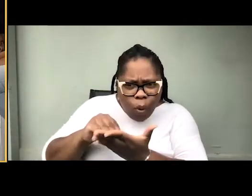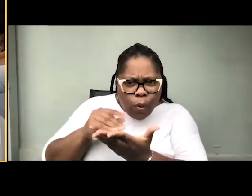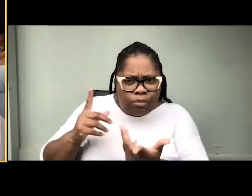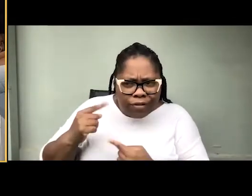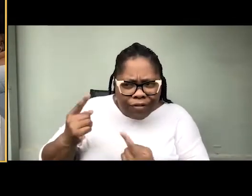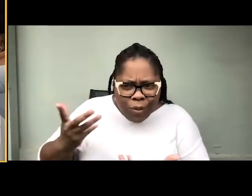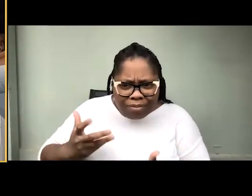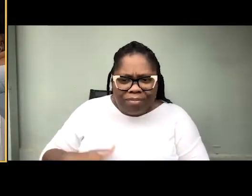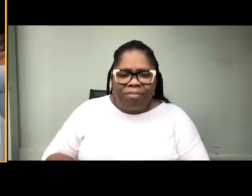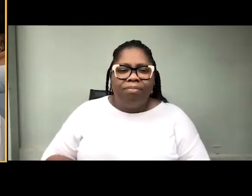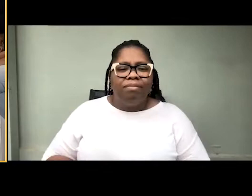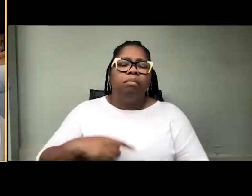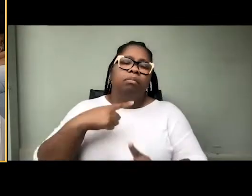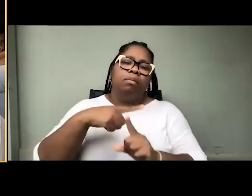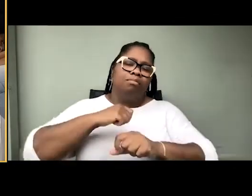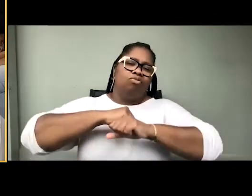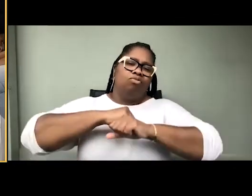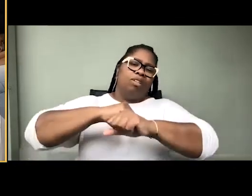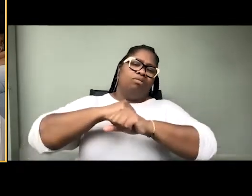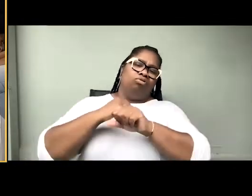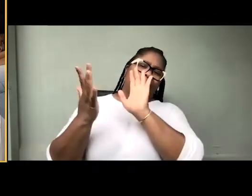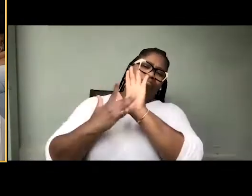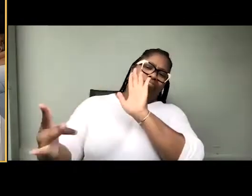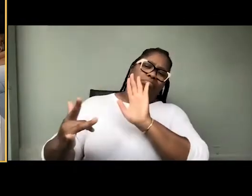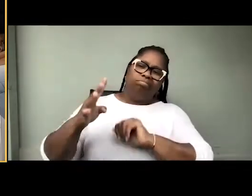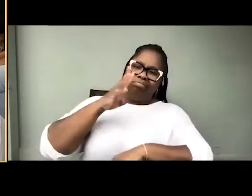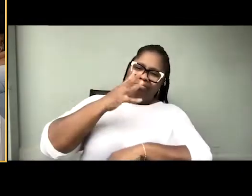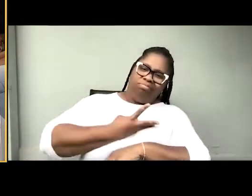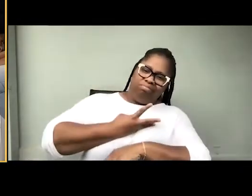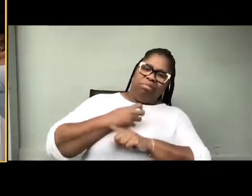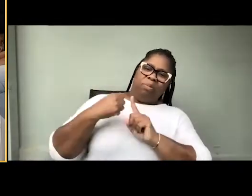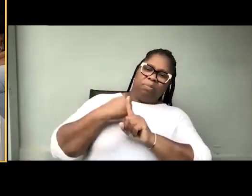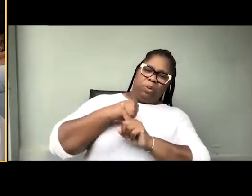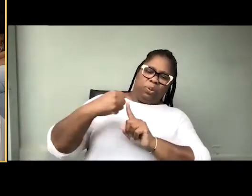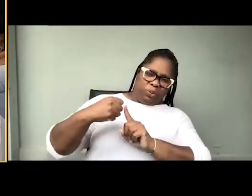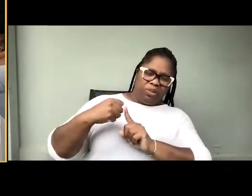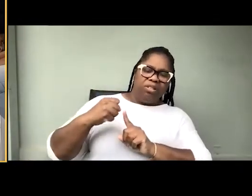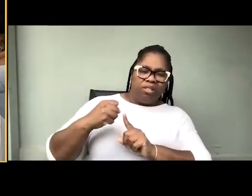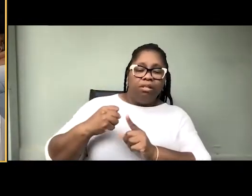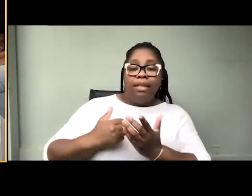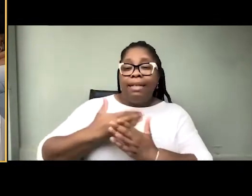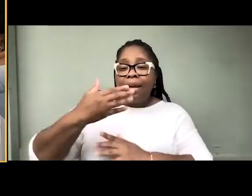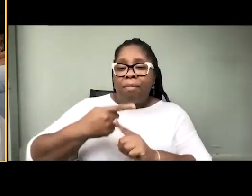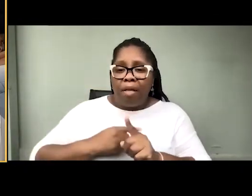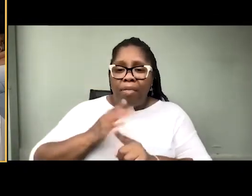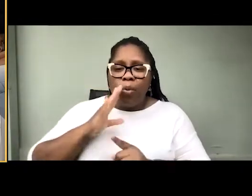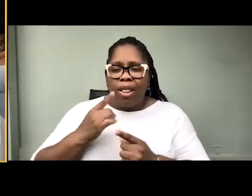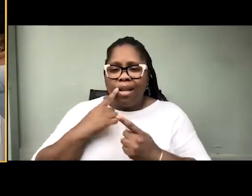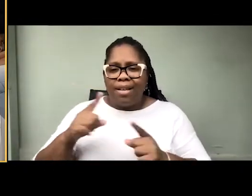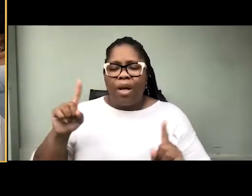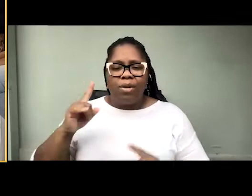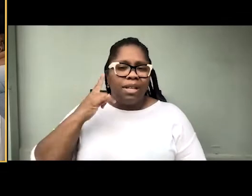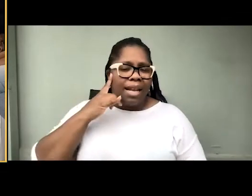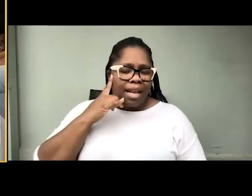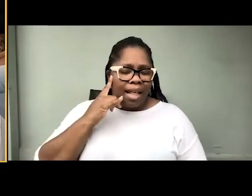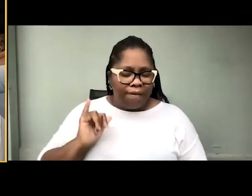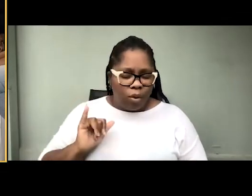course, protection from abuse, neglect, and exploitation. Next month, we'll be announcing the